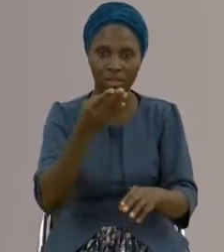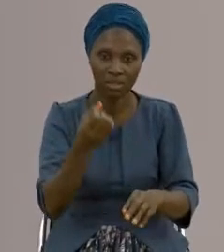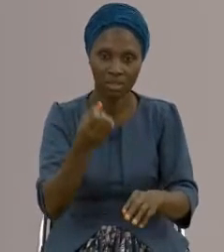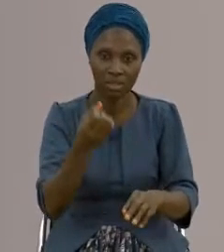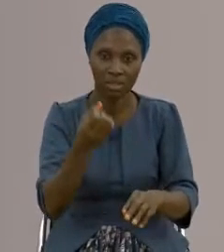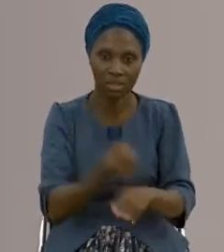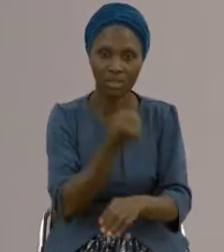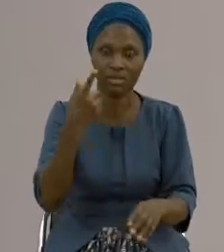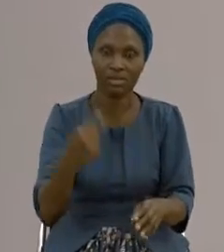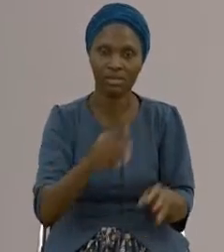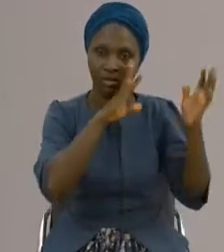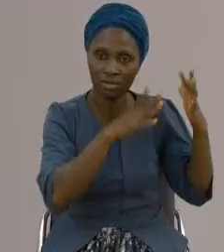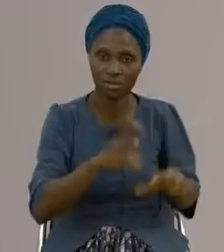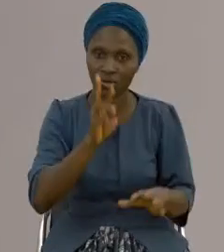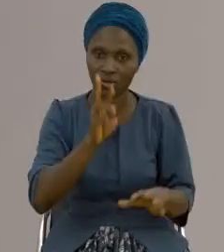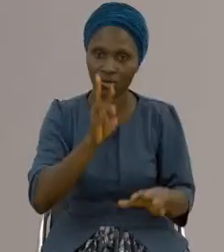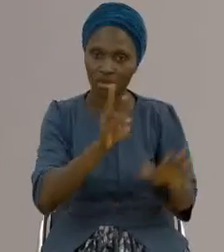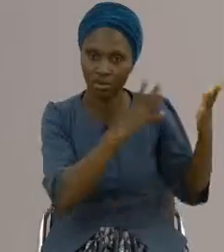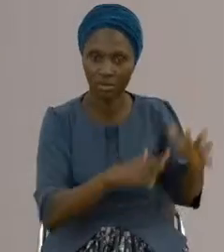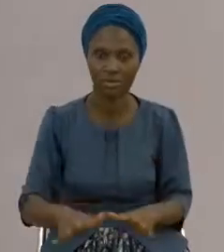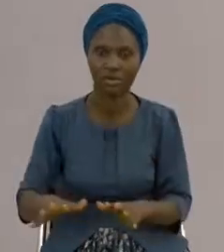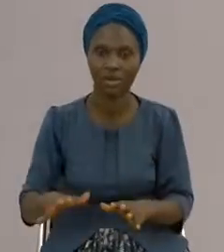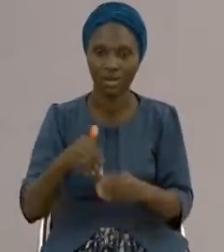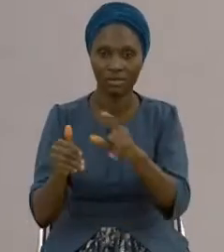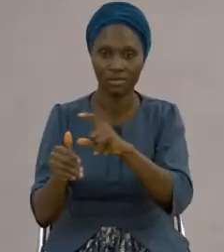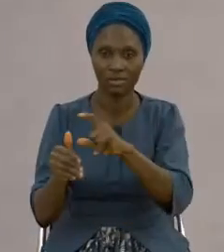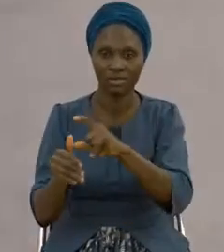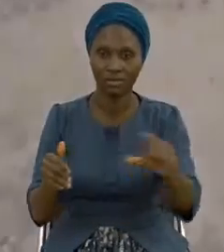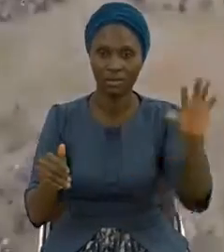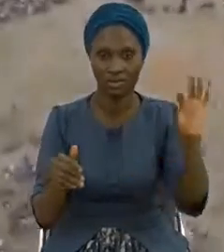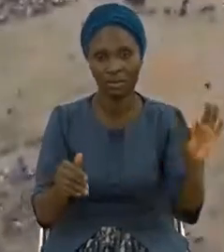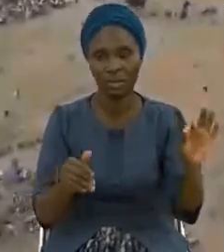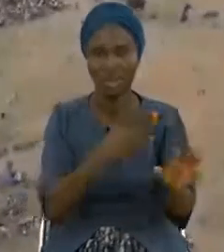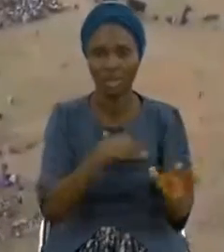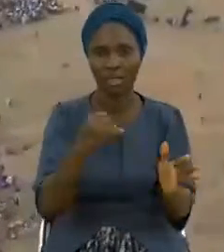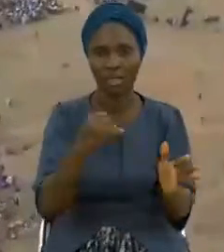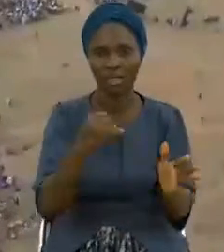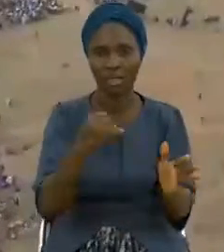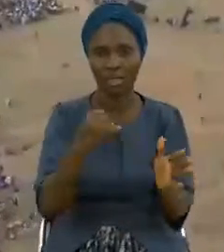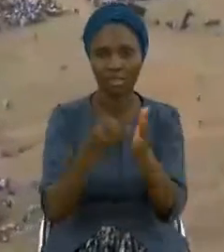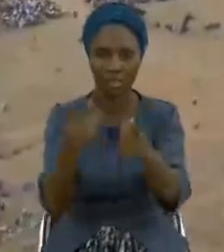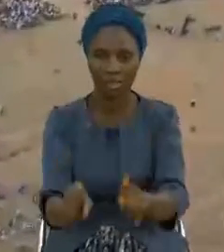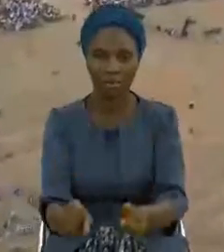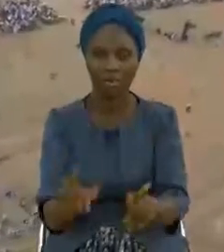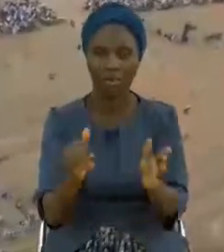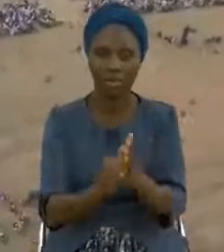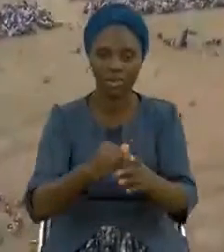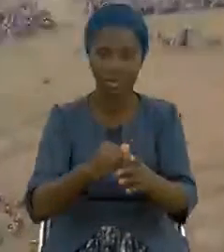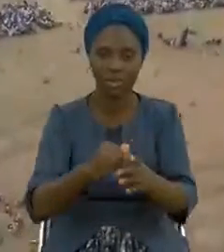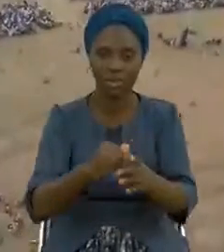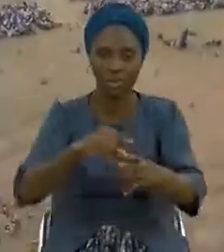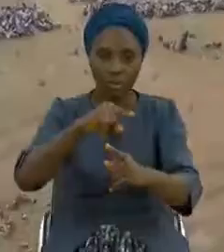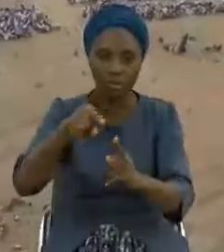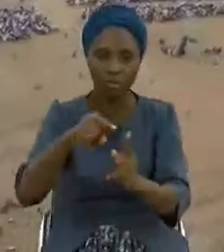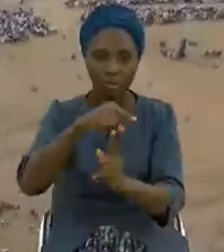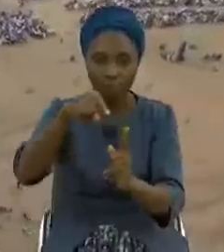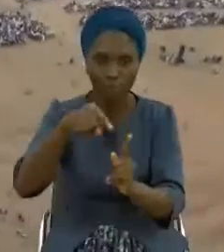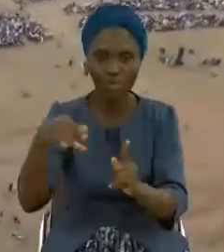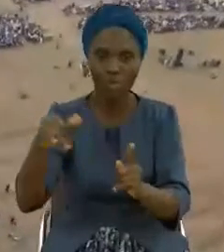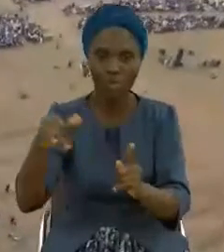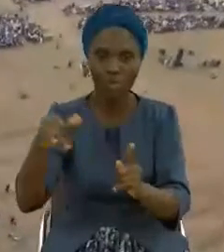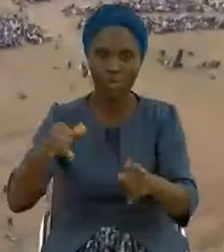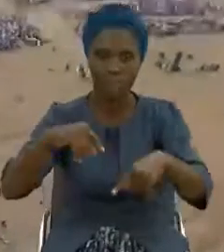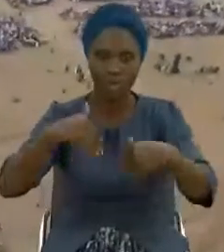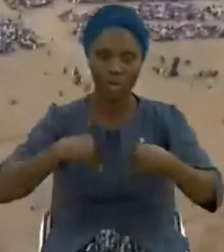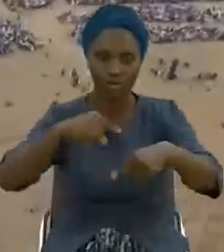Verse 9, and it came to pass when they were gone over, like I am going over. I